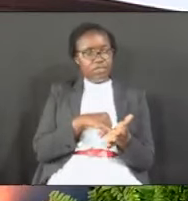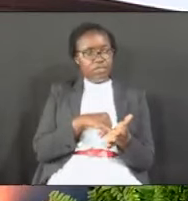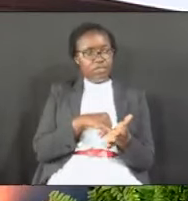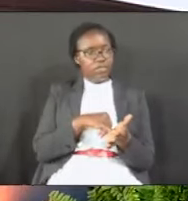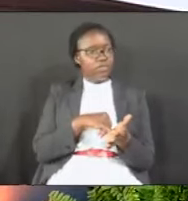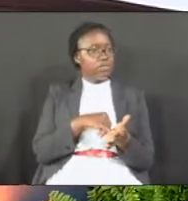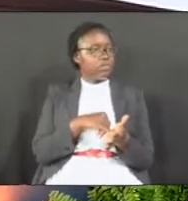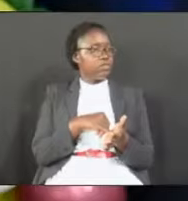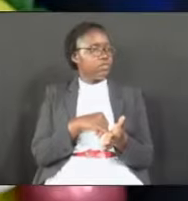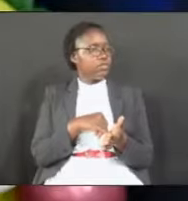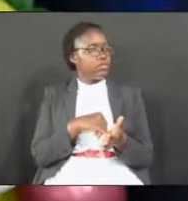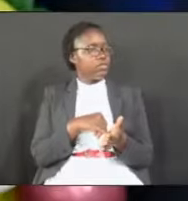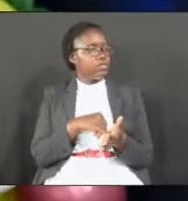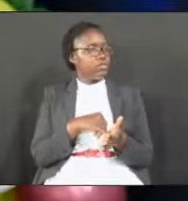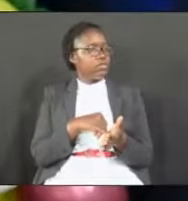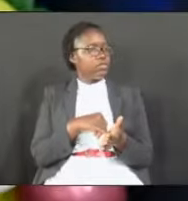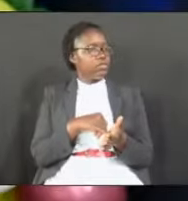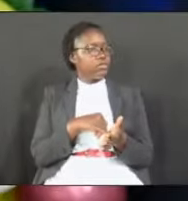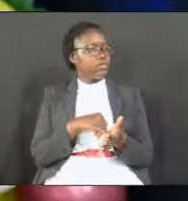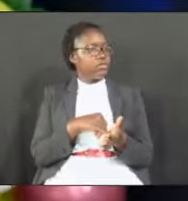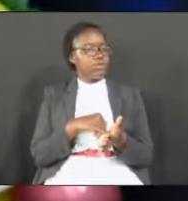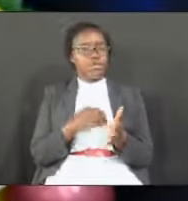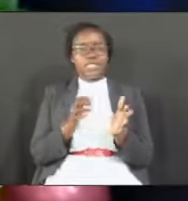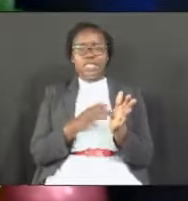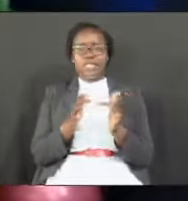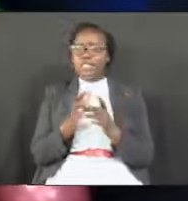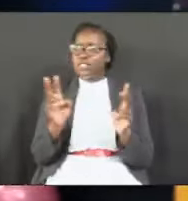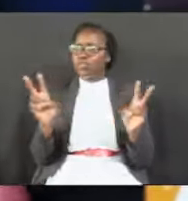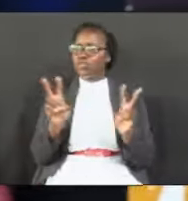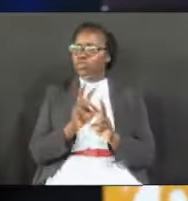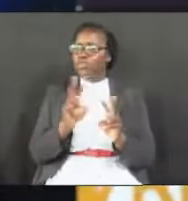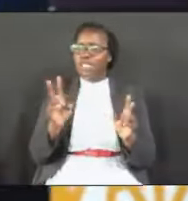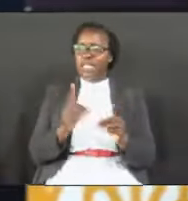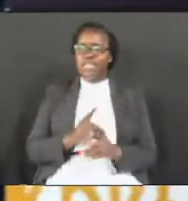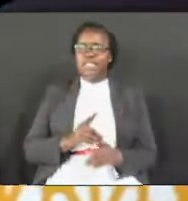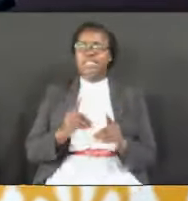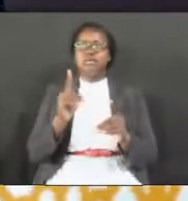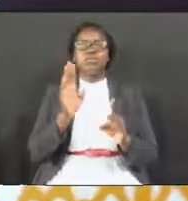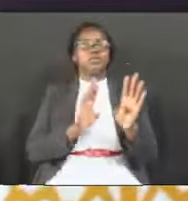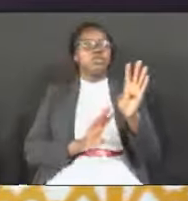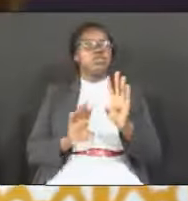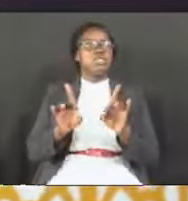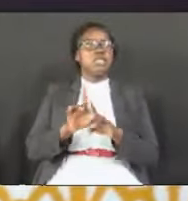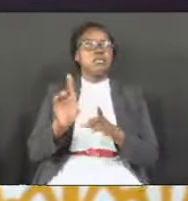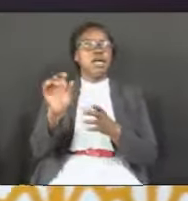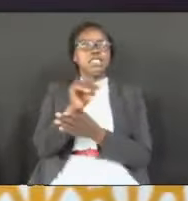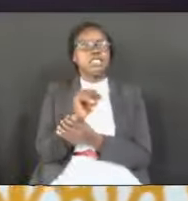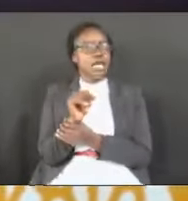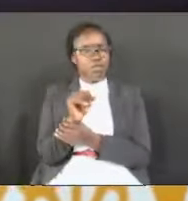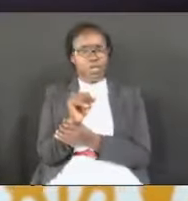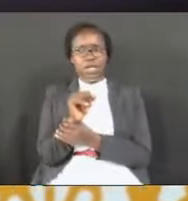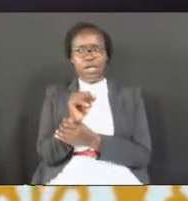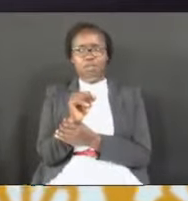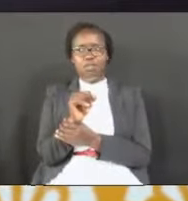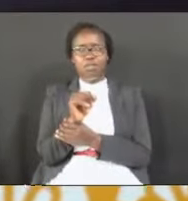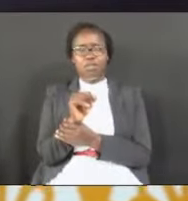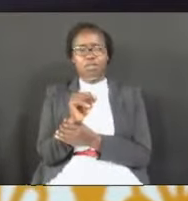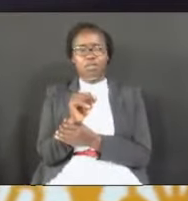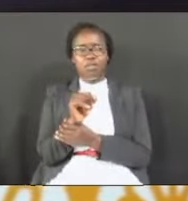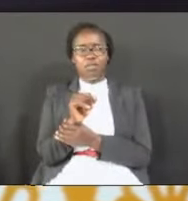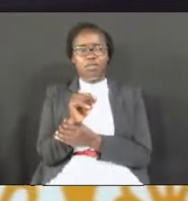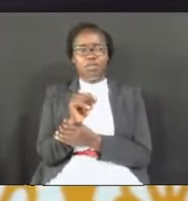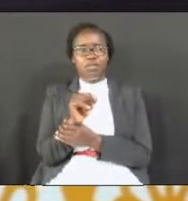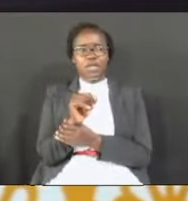Somebody did not hear that one. You know, Jesus looks at the disciples who are also behaving like Abraham, thinking they are aiding